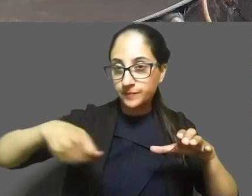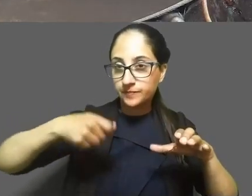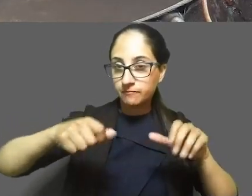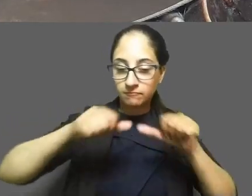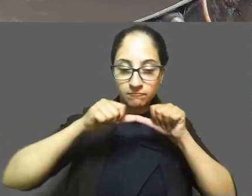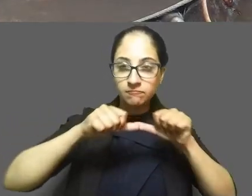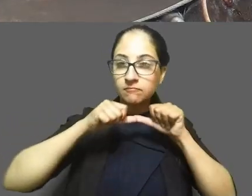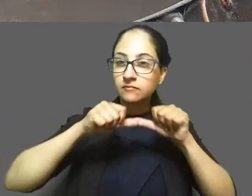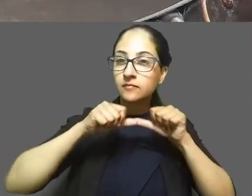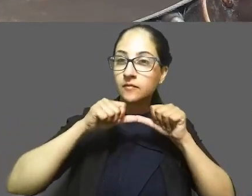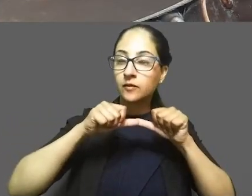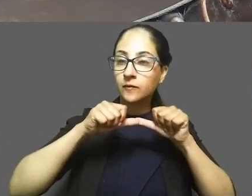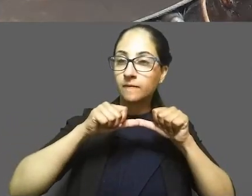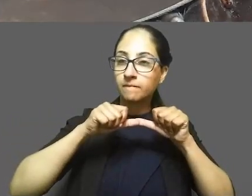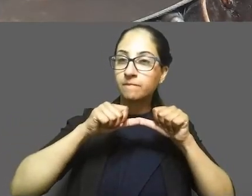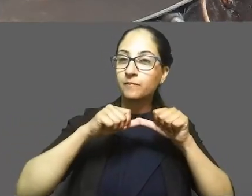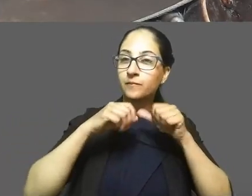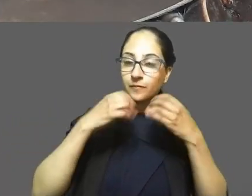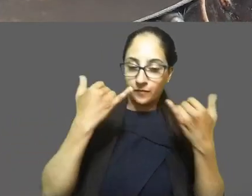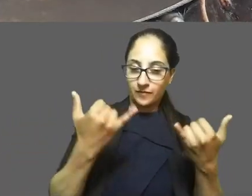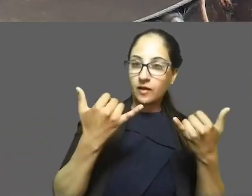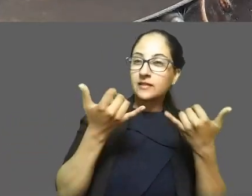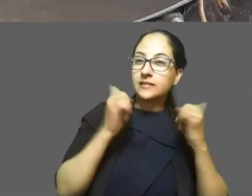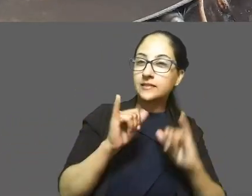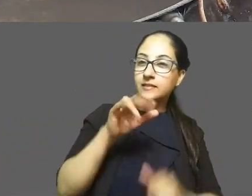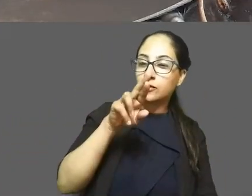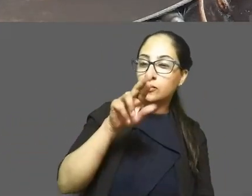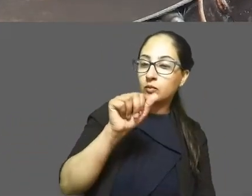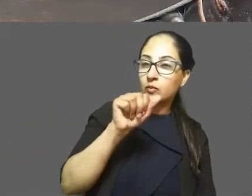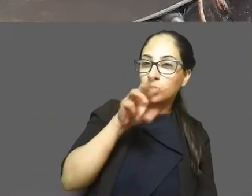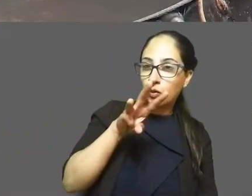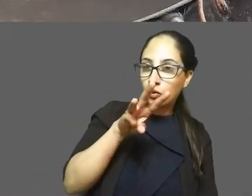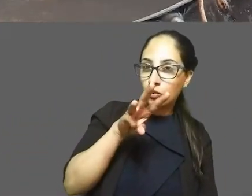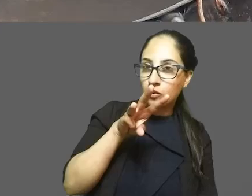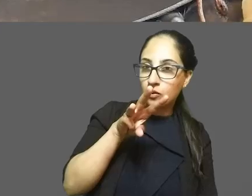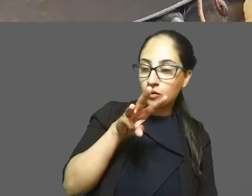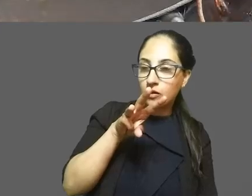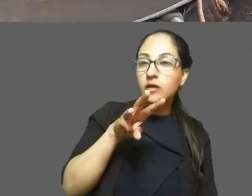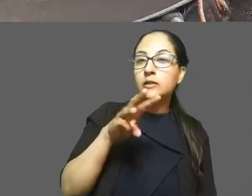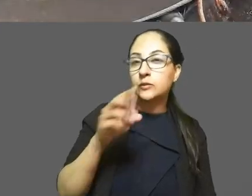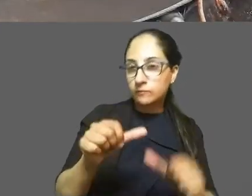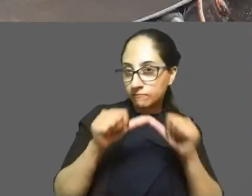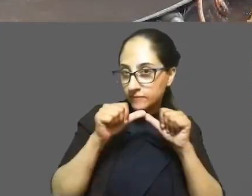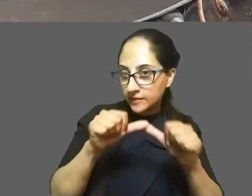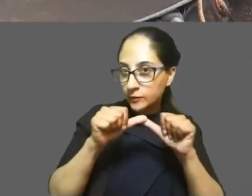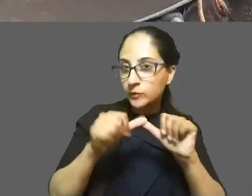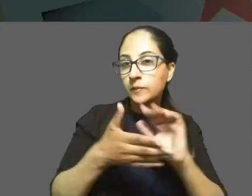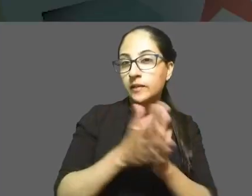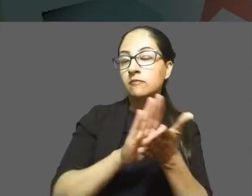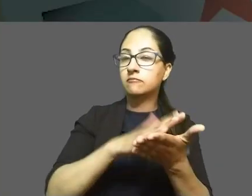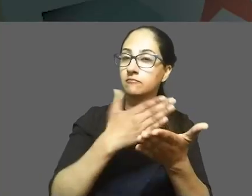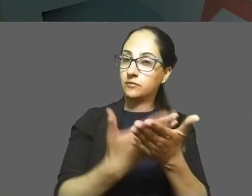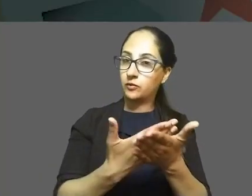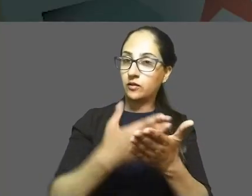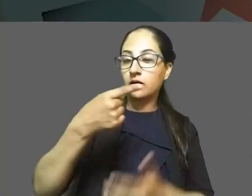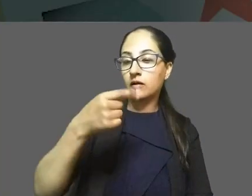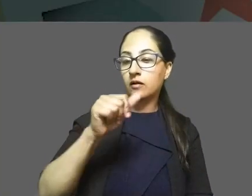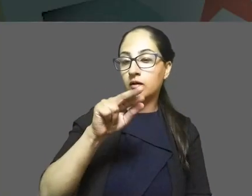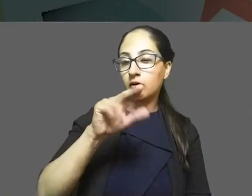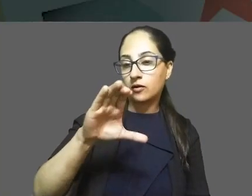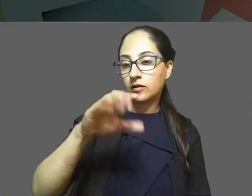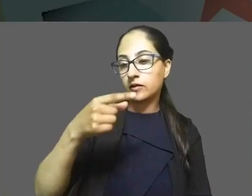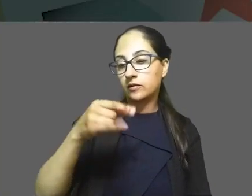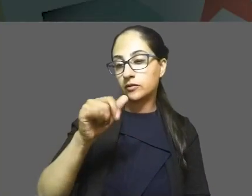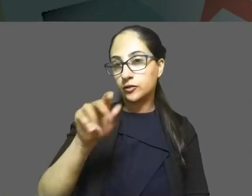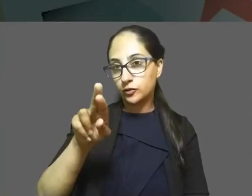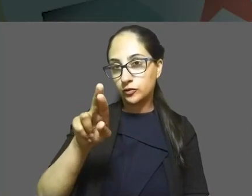gone. So that's approximately probably 2 minutes. Okay, so in